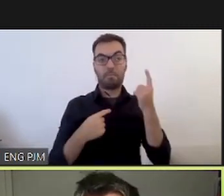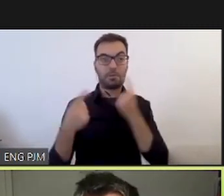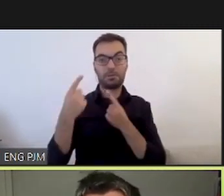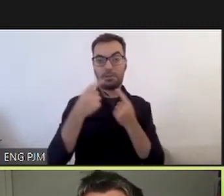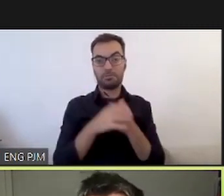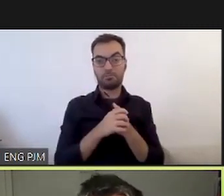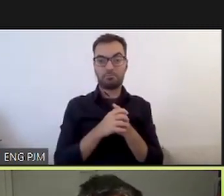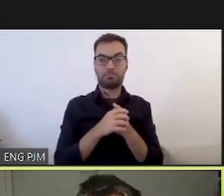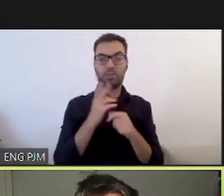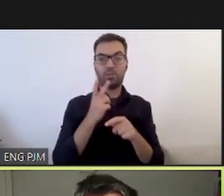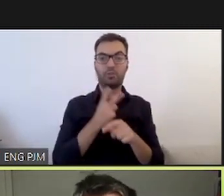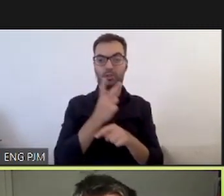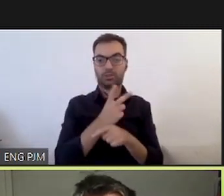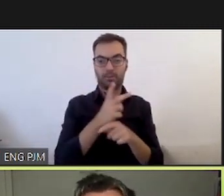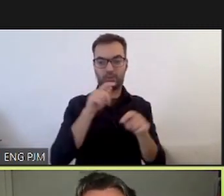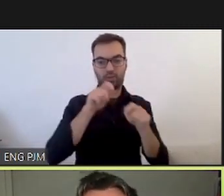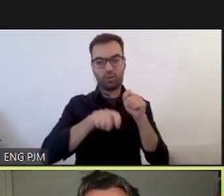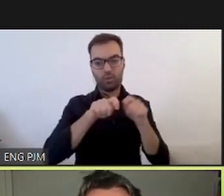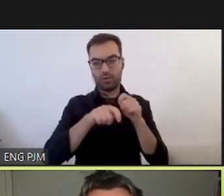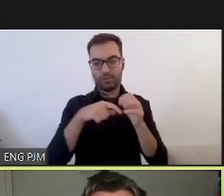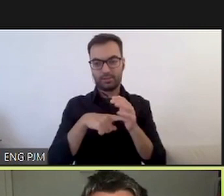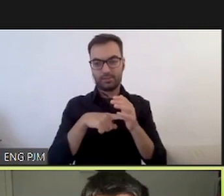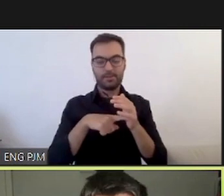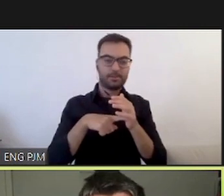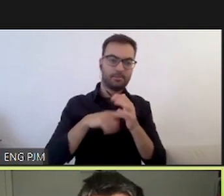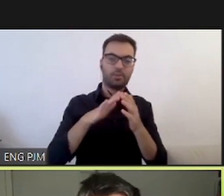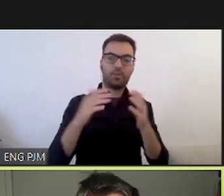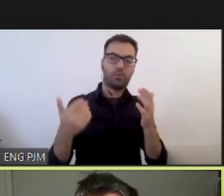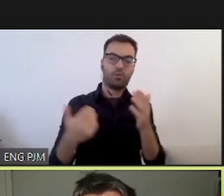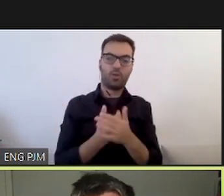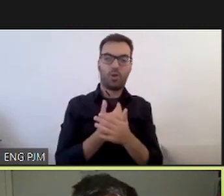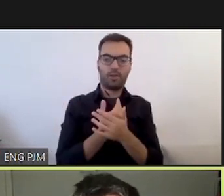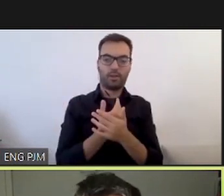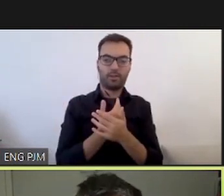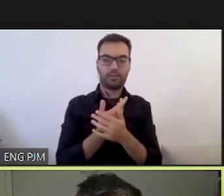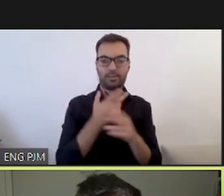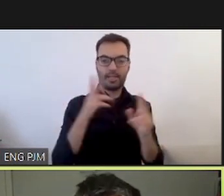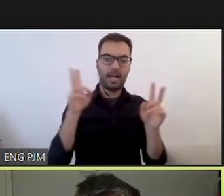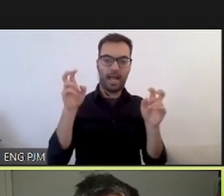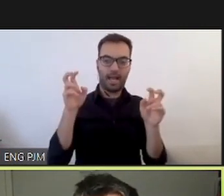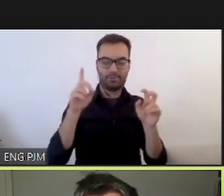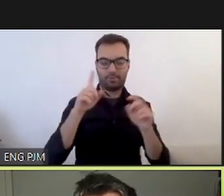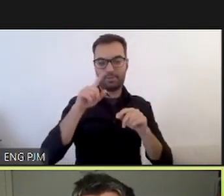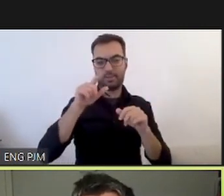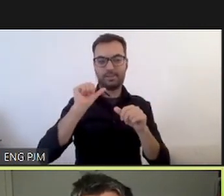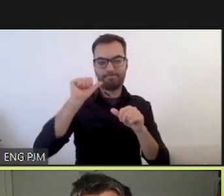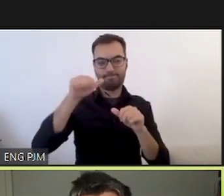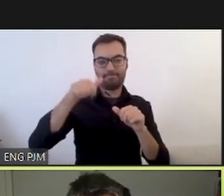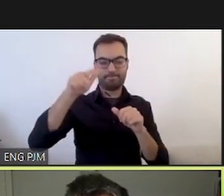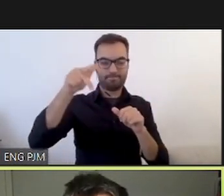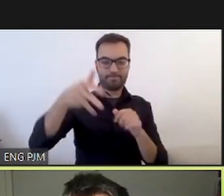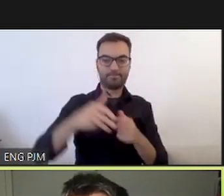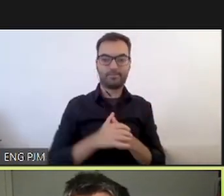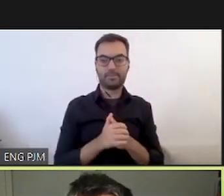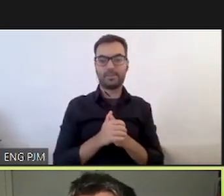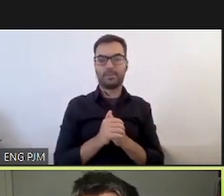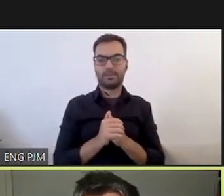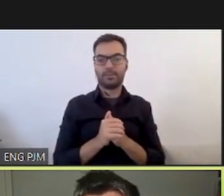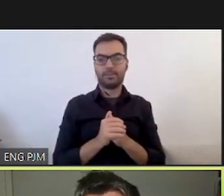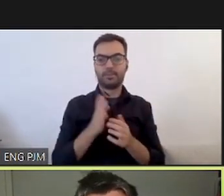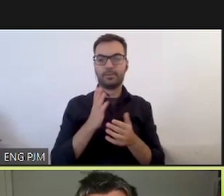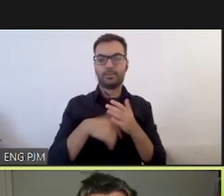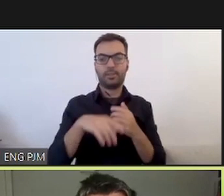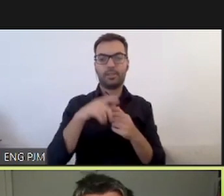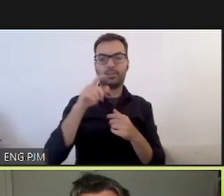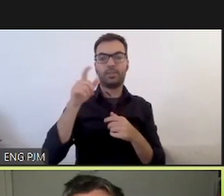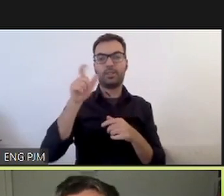the accessibility testing, there will be a new buzzword in the upcoming years. And some of the manual